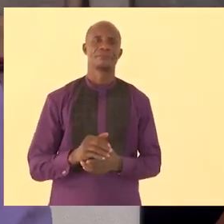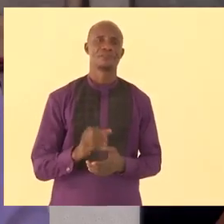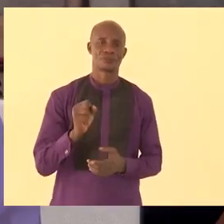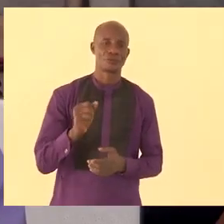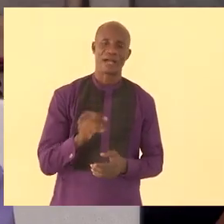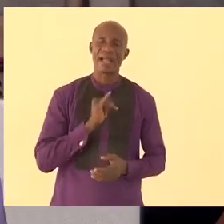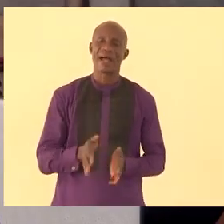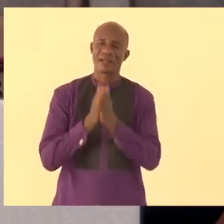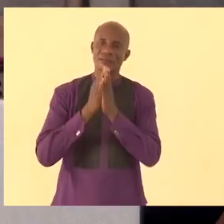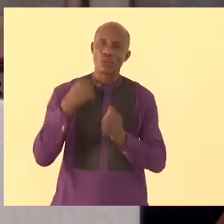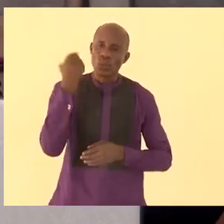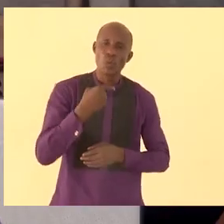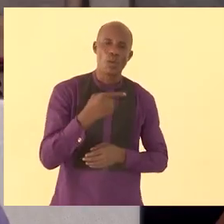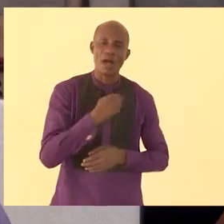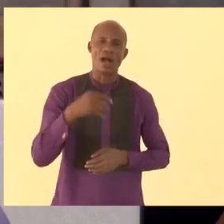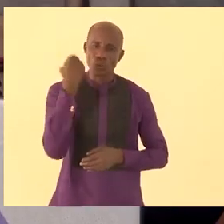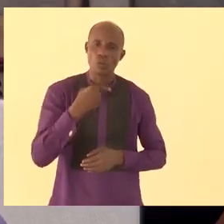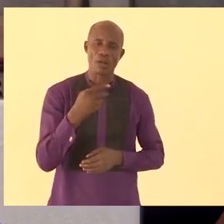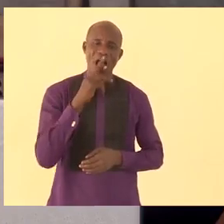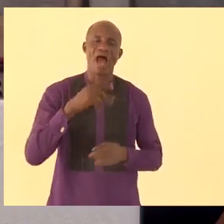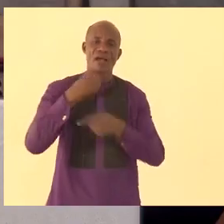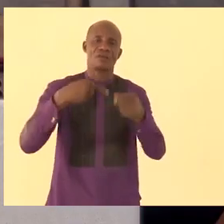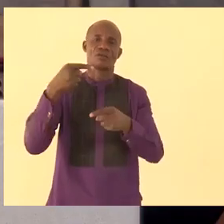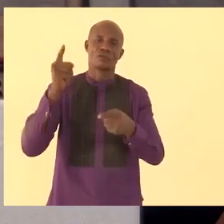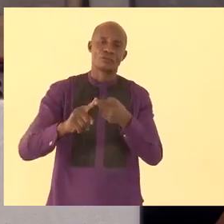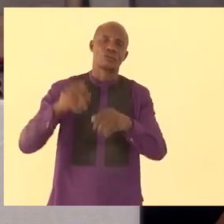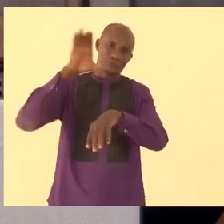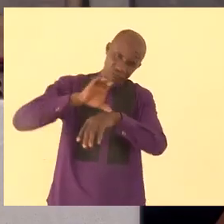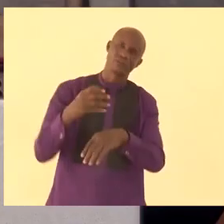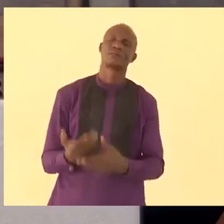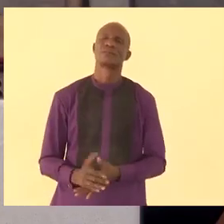So me, I'm asking, so who and who are going to church?